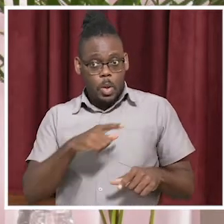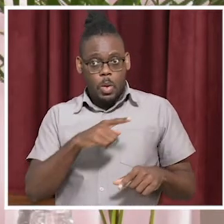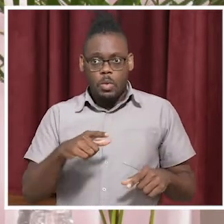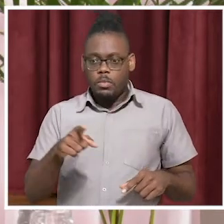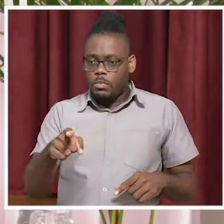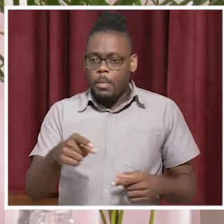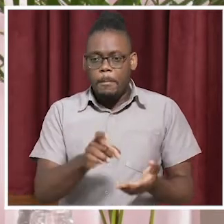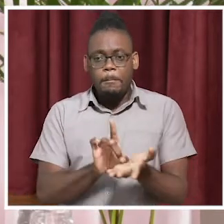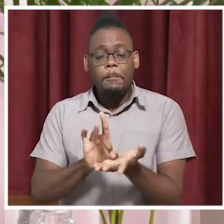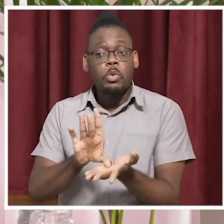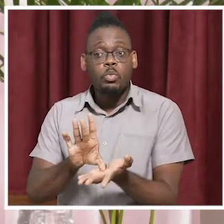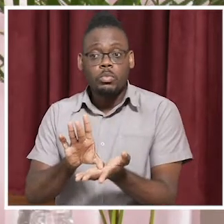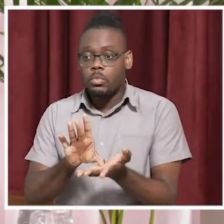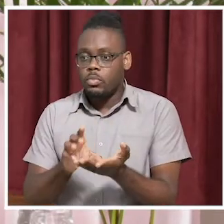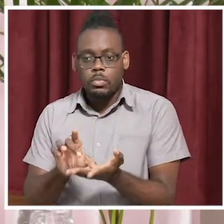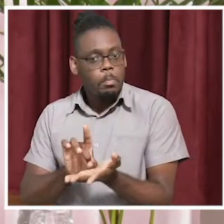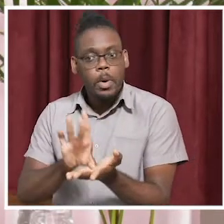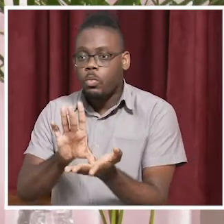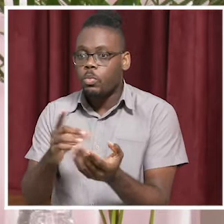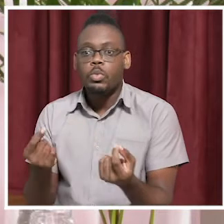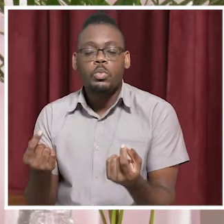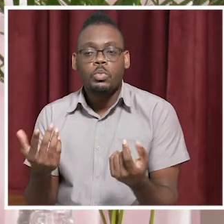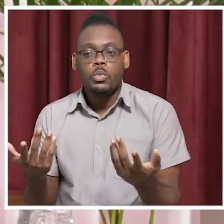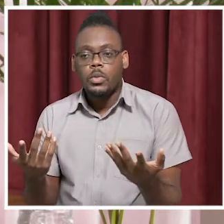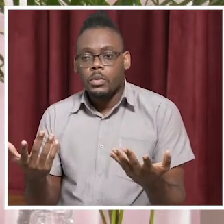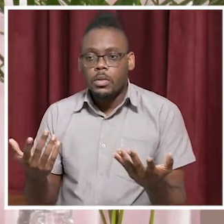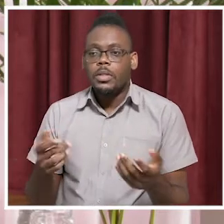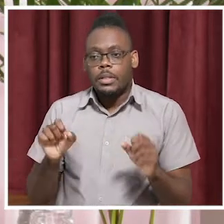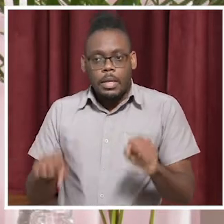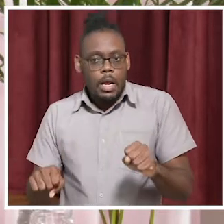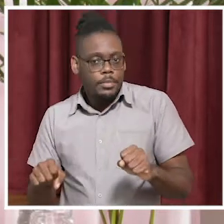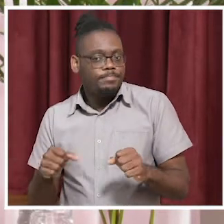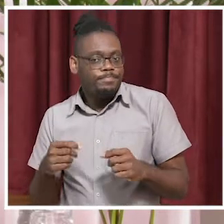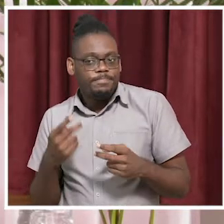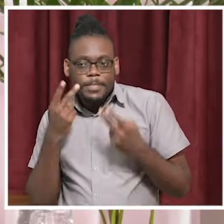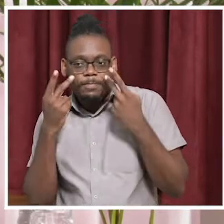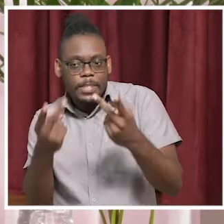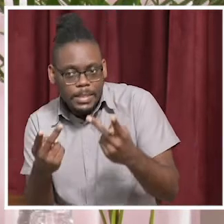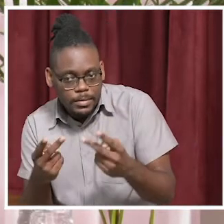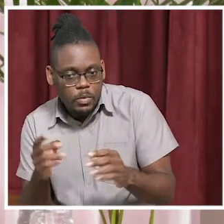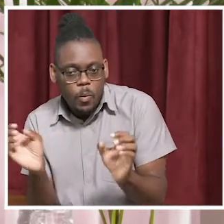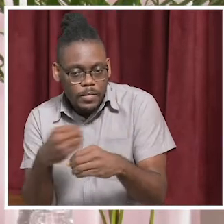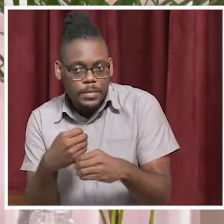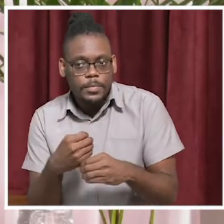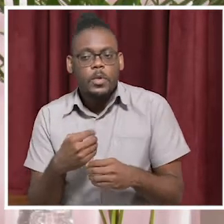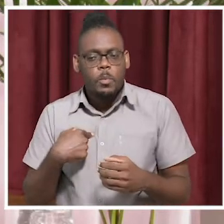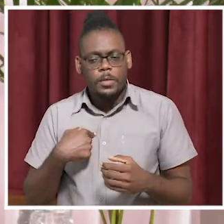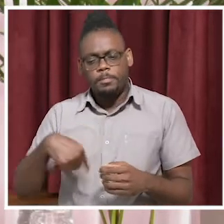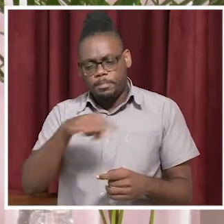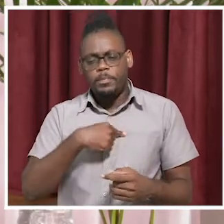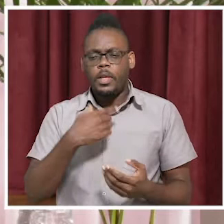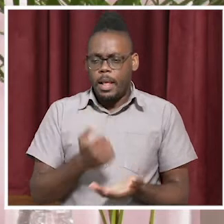assistance program. Okay. Right? And that ranges from 3 months up to the maximum of 1 year. 1 year. Mm-hmm.